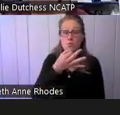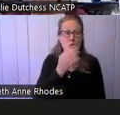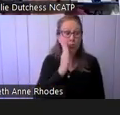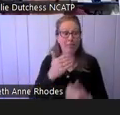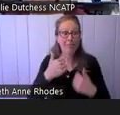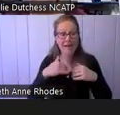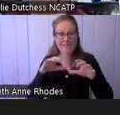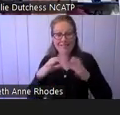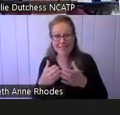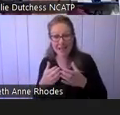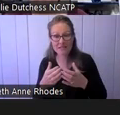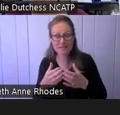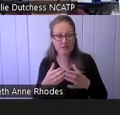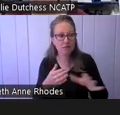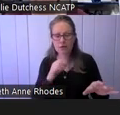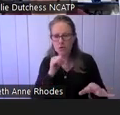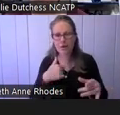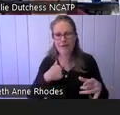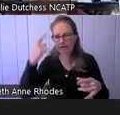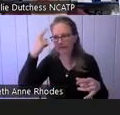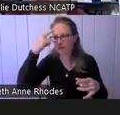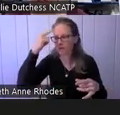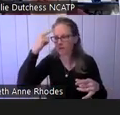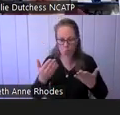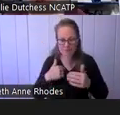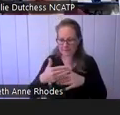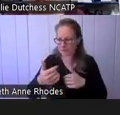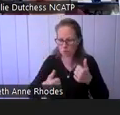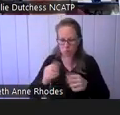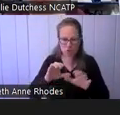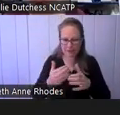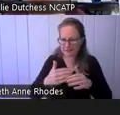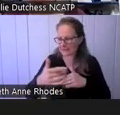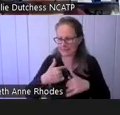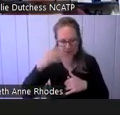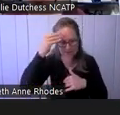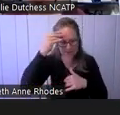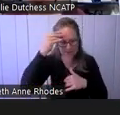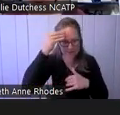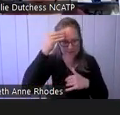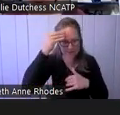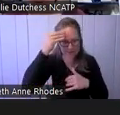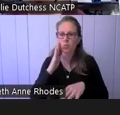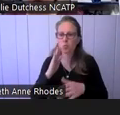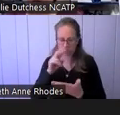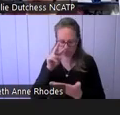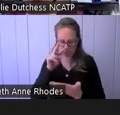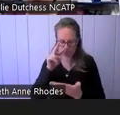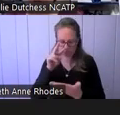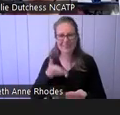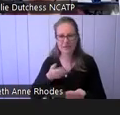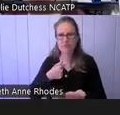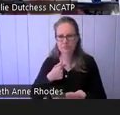don't have to have that stress of, okay, what's next? What do I got to do? You know, it takes that anxiety a little bit away. And then it